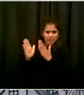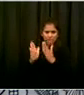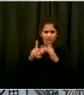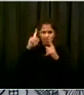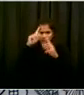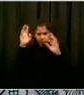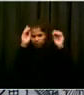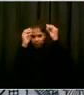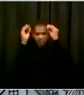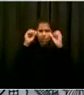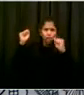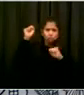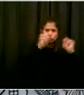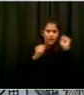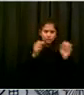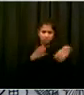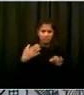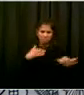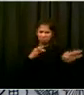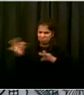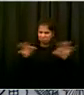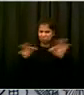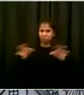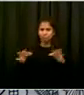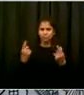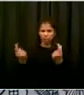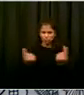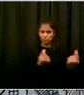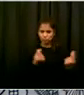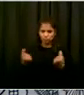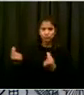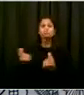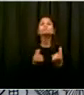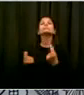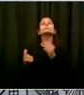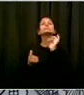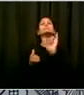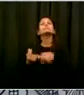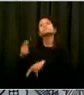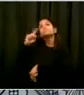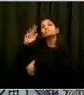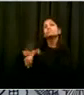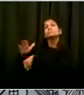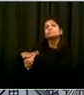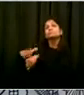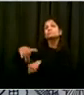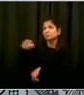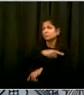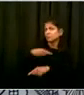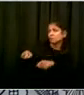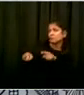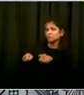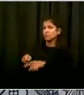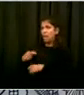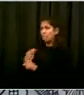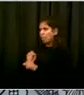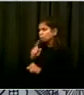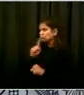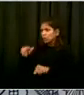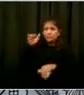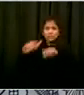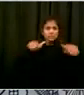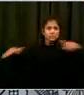affected whose livelihood is going to be put on hold. That's a huge problem. And I do feel tremendous empathy for the small